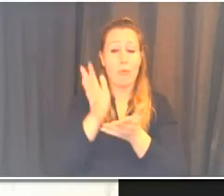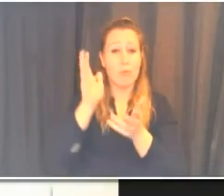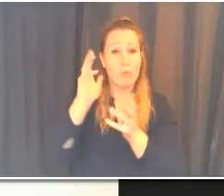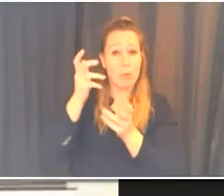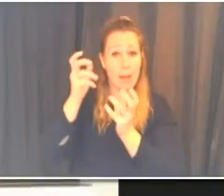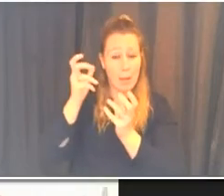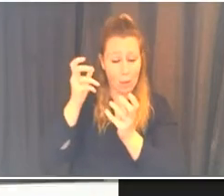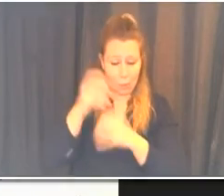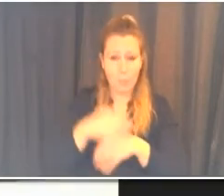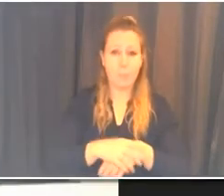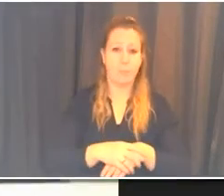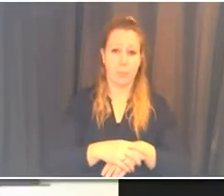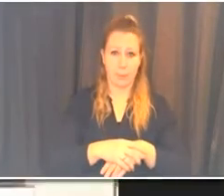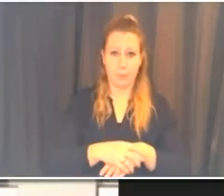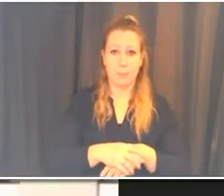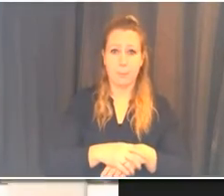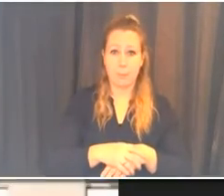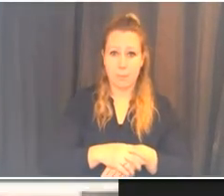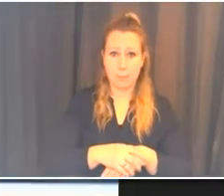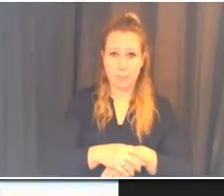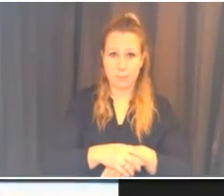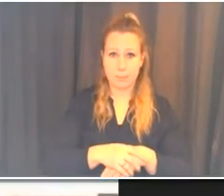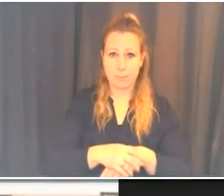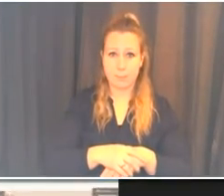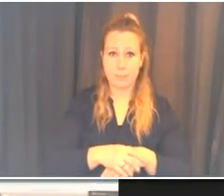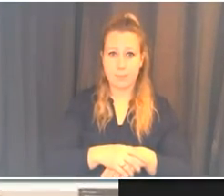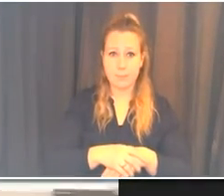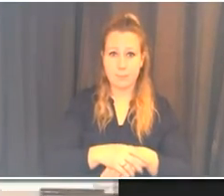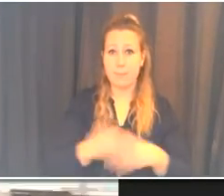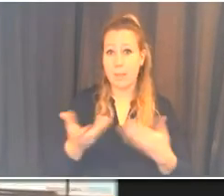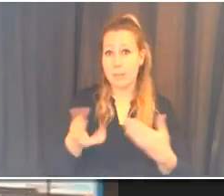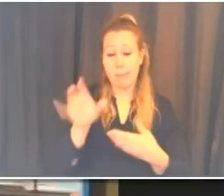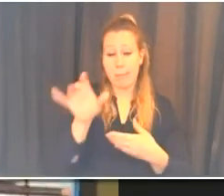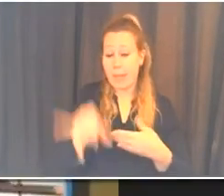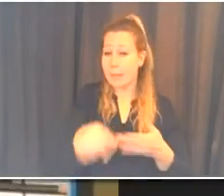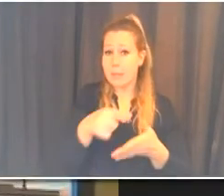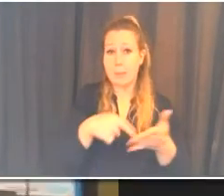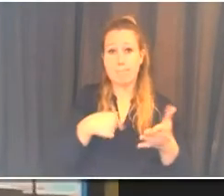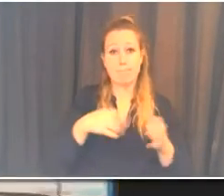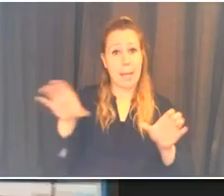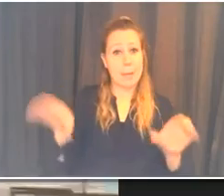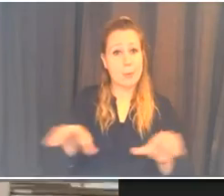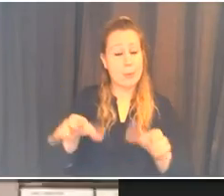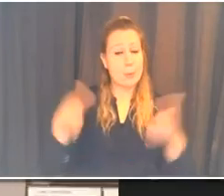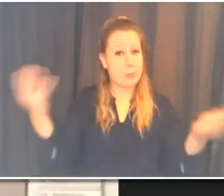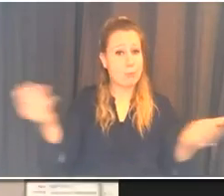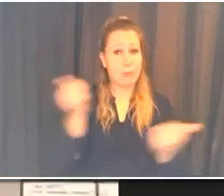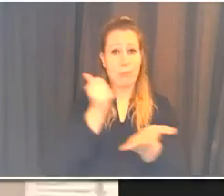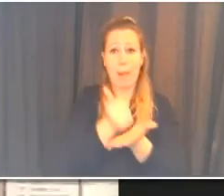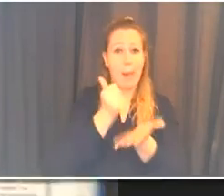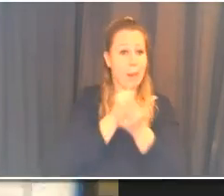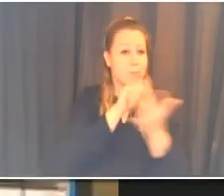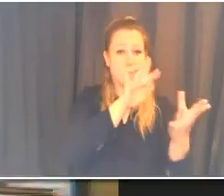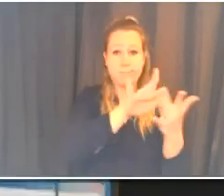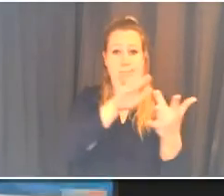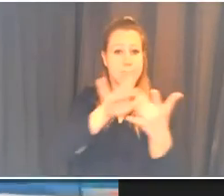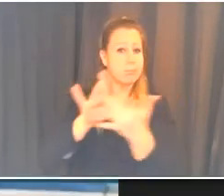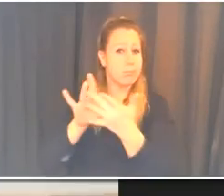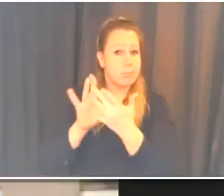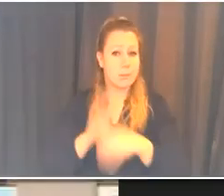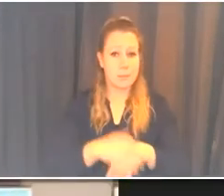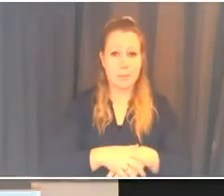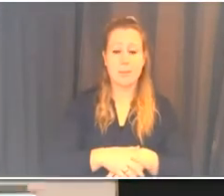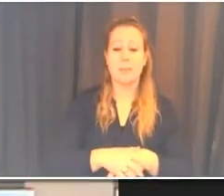survivors I I think this is possible I am not an expert I am not an engineer actually my field is management and